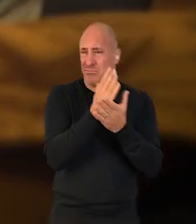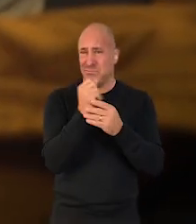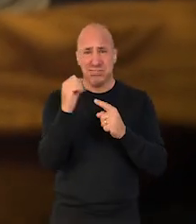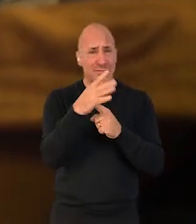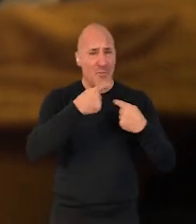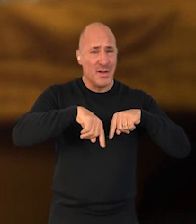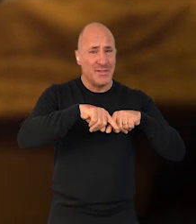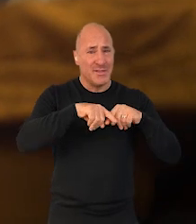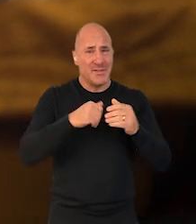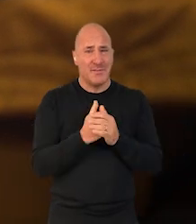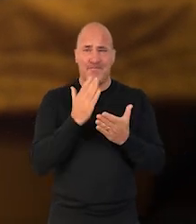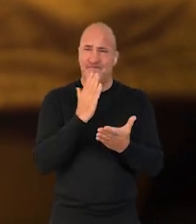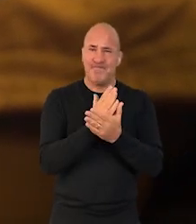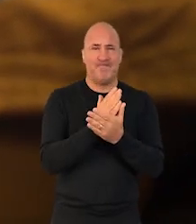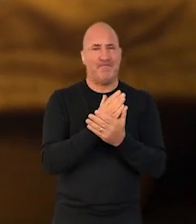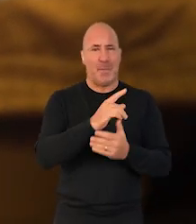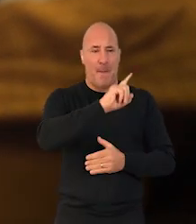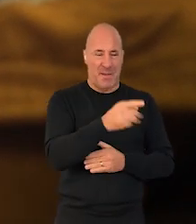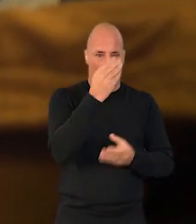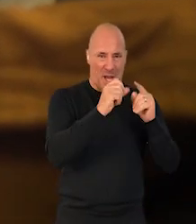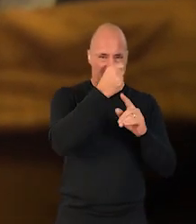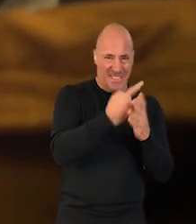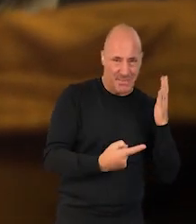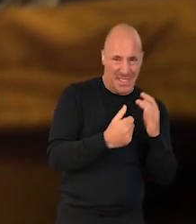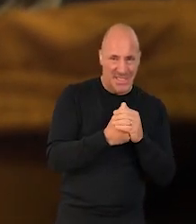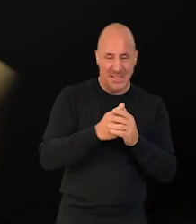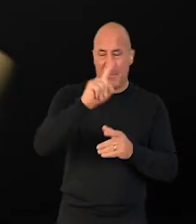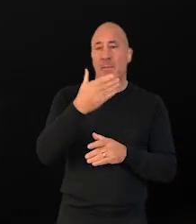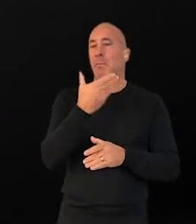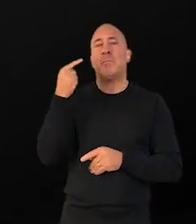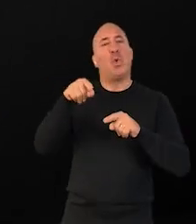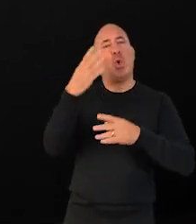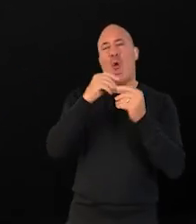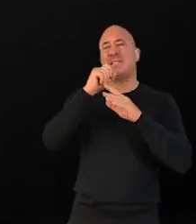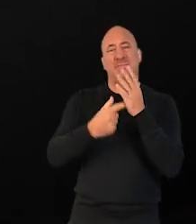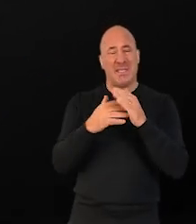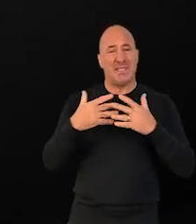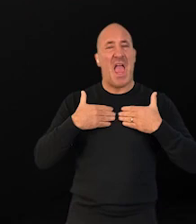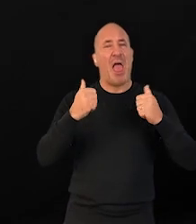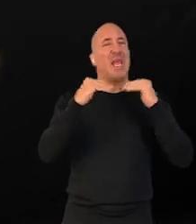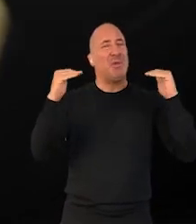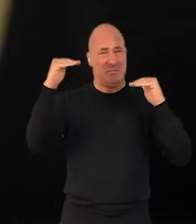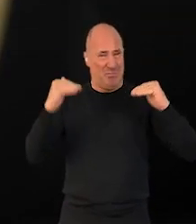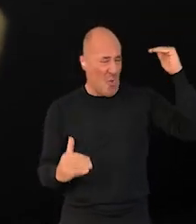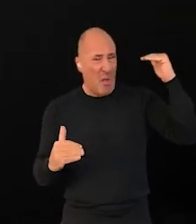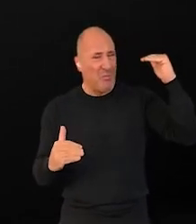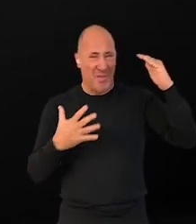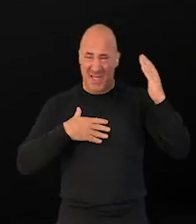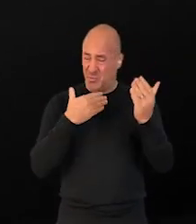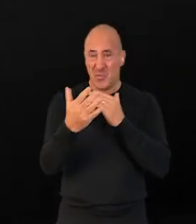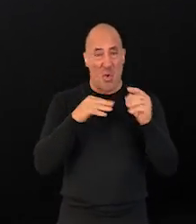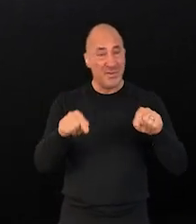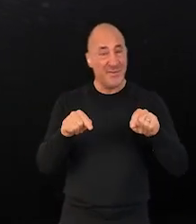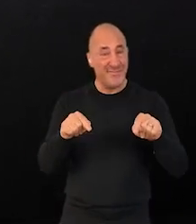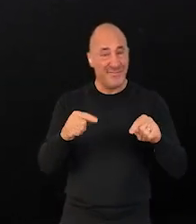us. There's a big health inequality between people with learning disabilities and people without, and